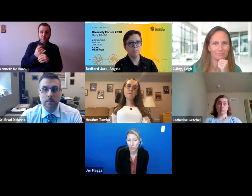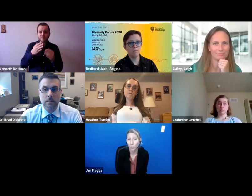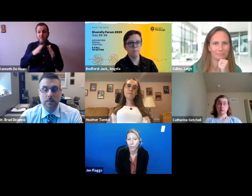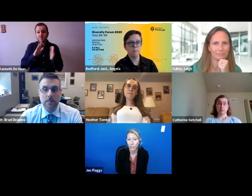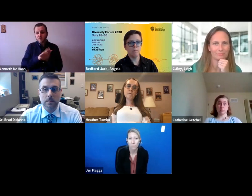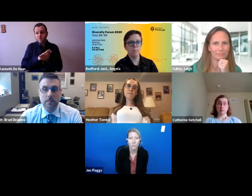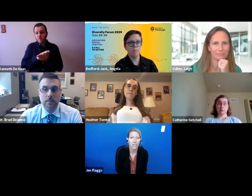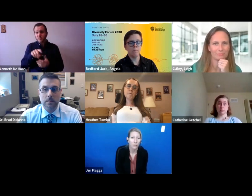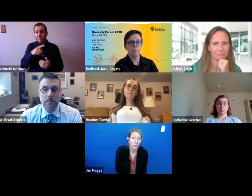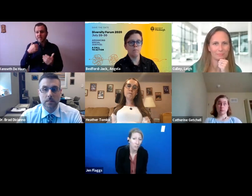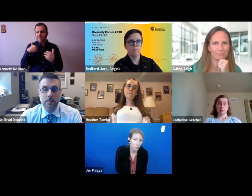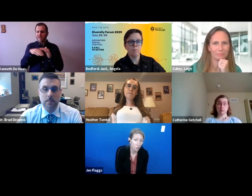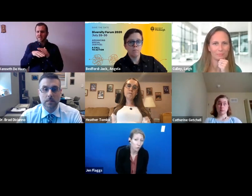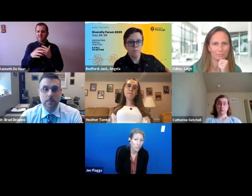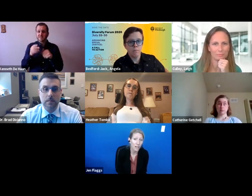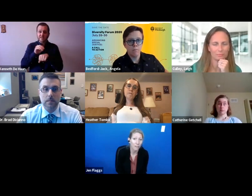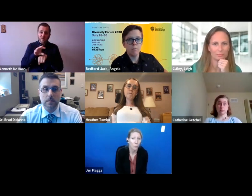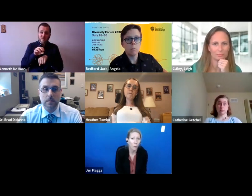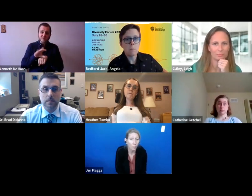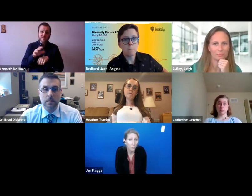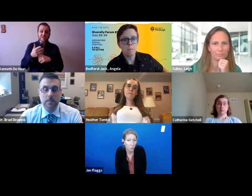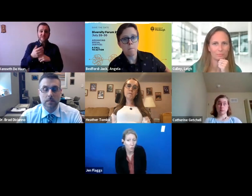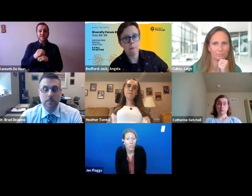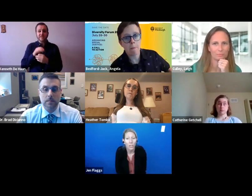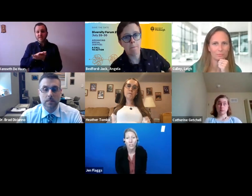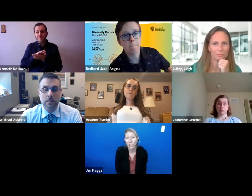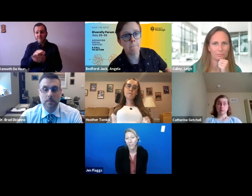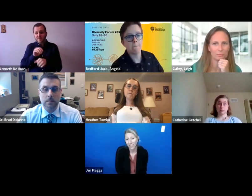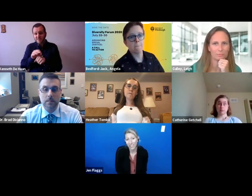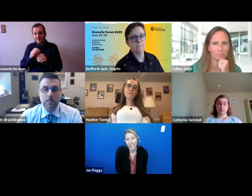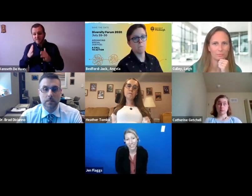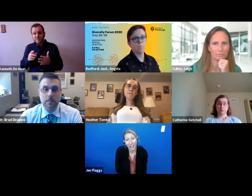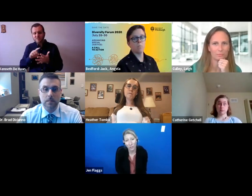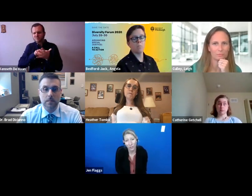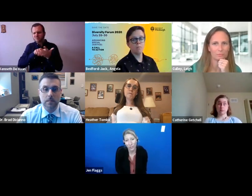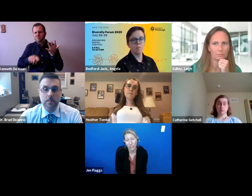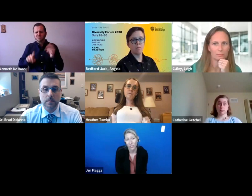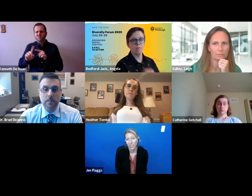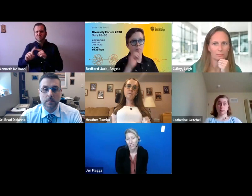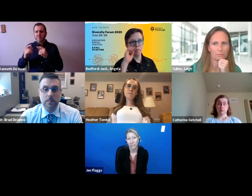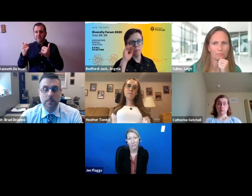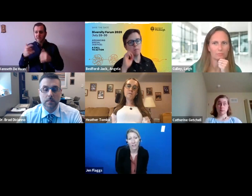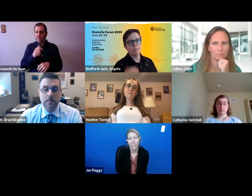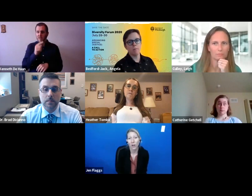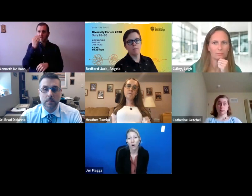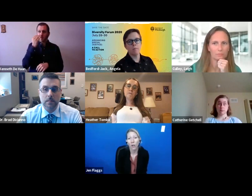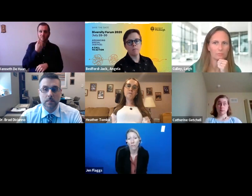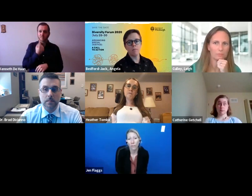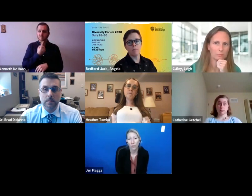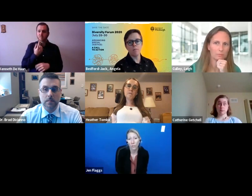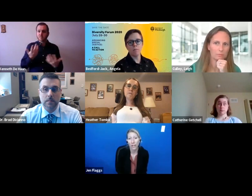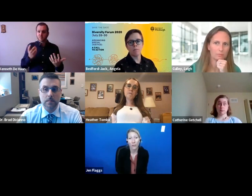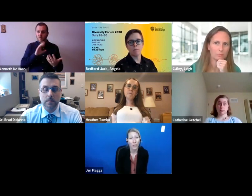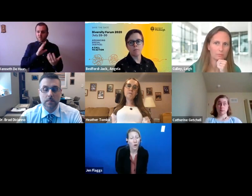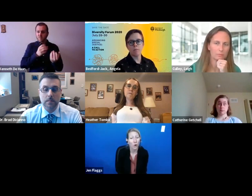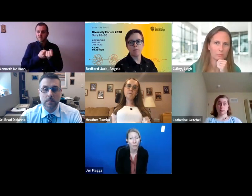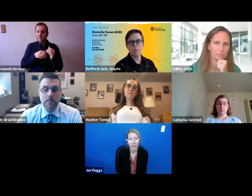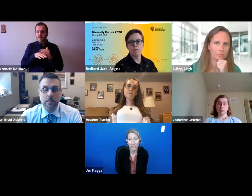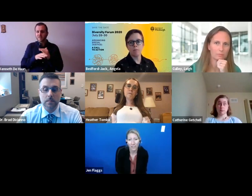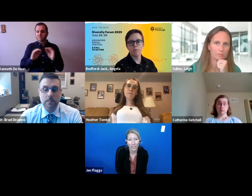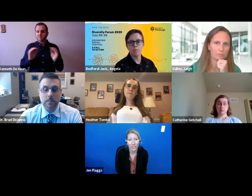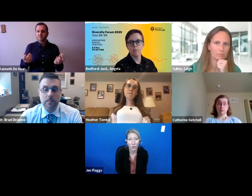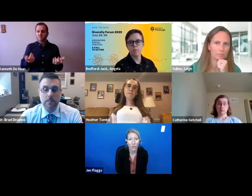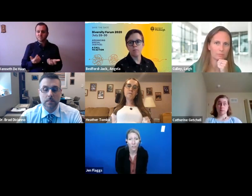Access to support systems, say at a residential school for the deaf or a public school. Do they have access to the counselors, the faculty, all of those? Now they're at